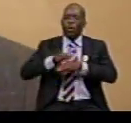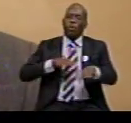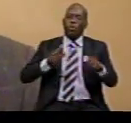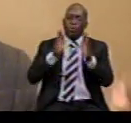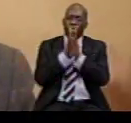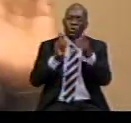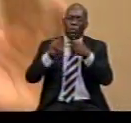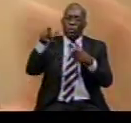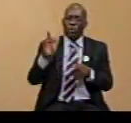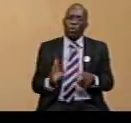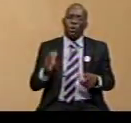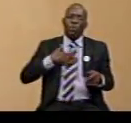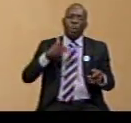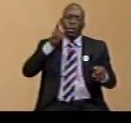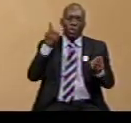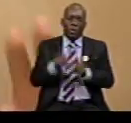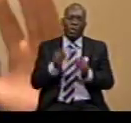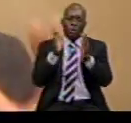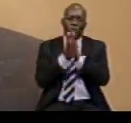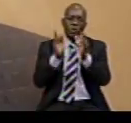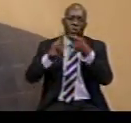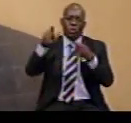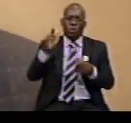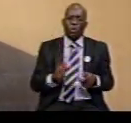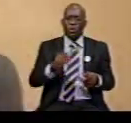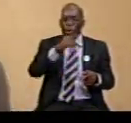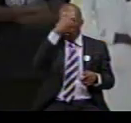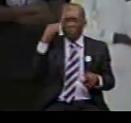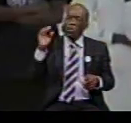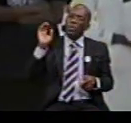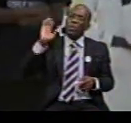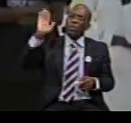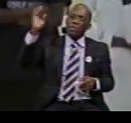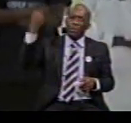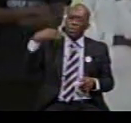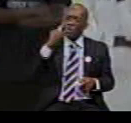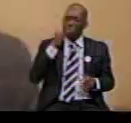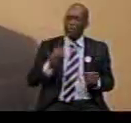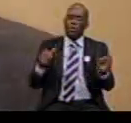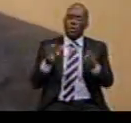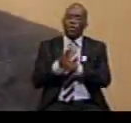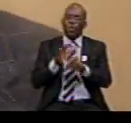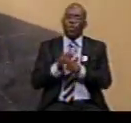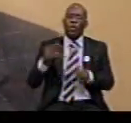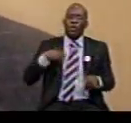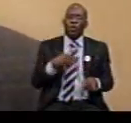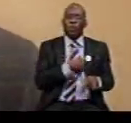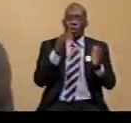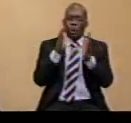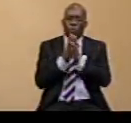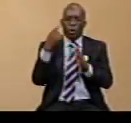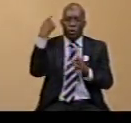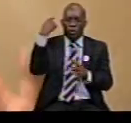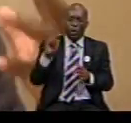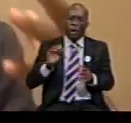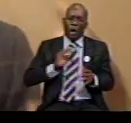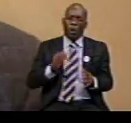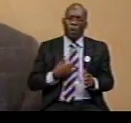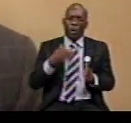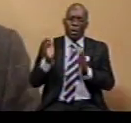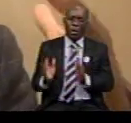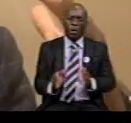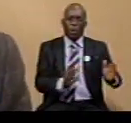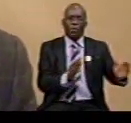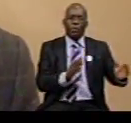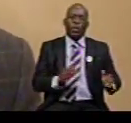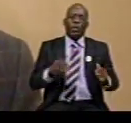God, because the grace is sufficient. In Jesus' name we pray. We are going to pray for our convener, our father in the Lord, that the unction